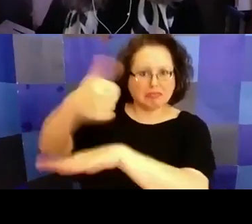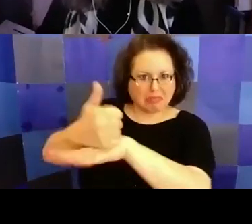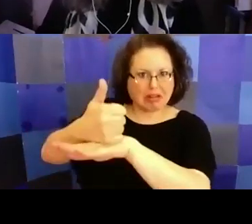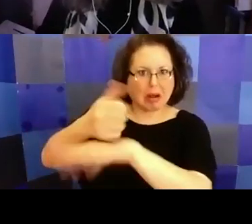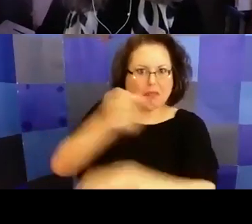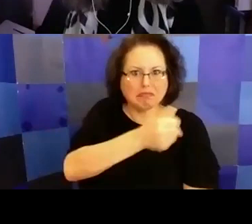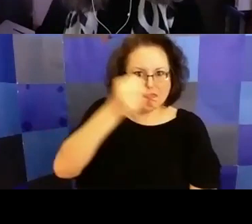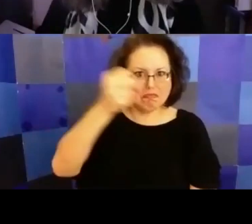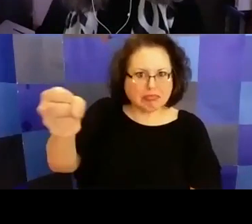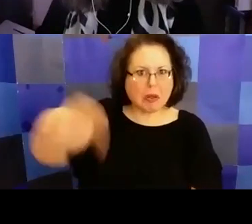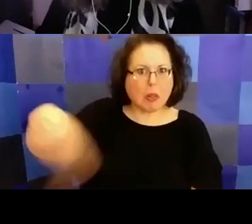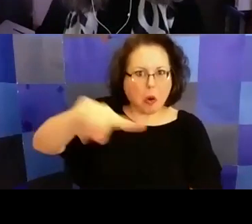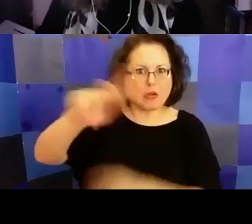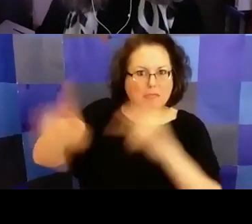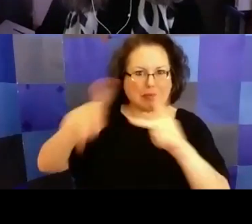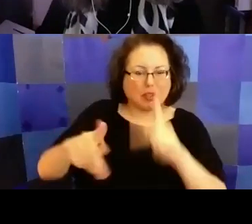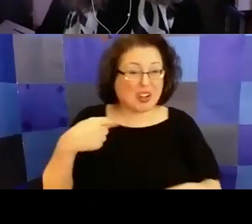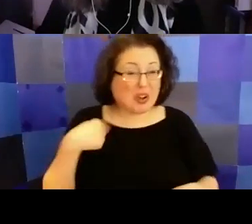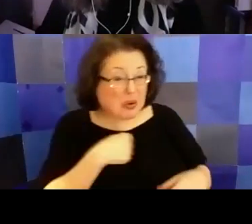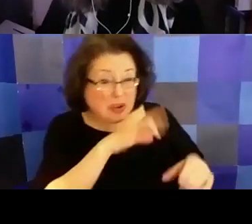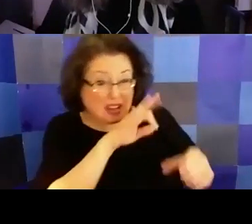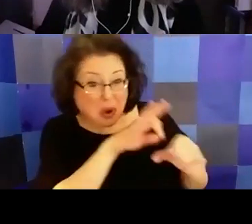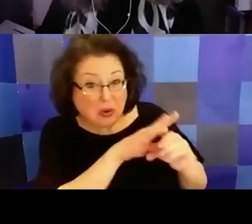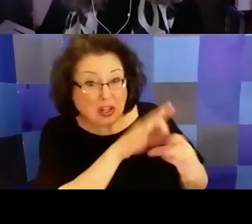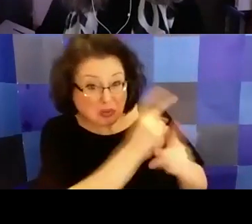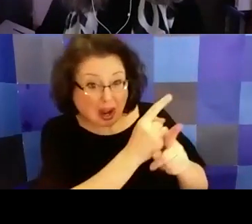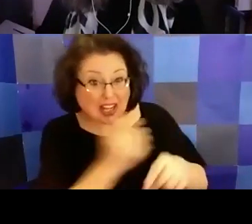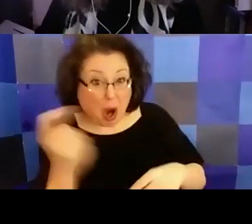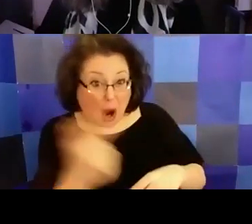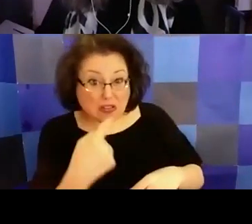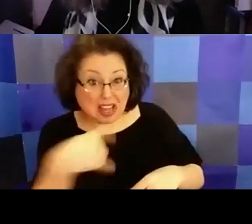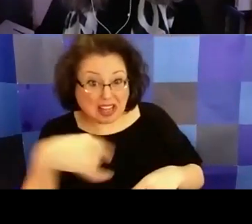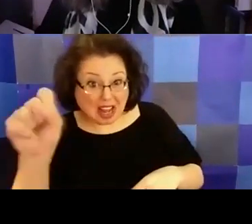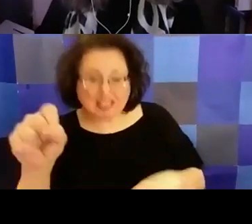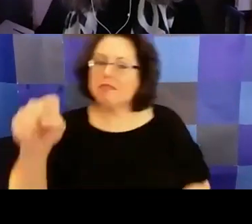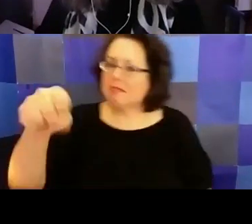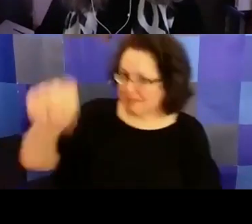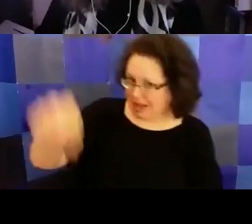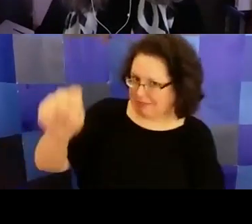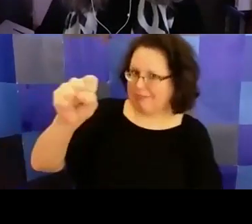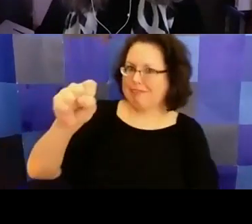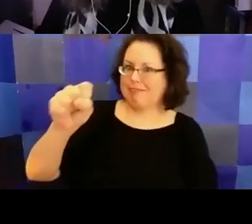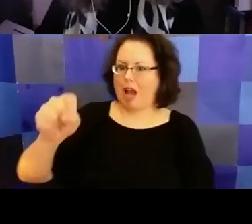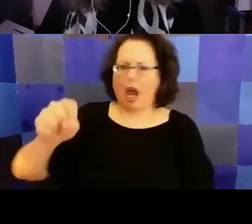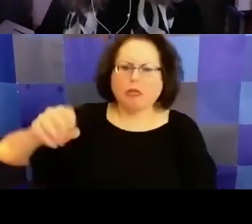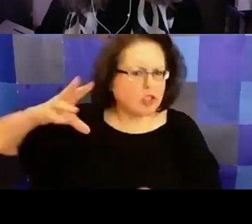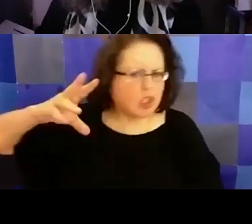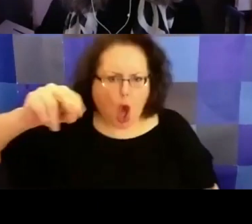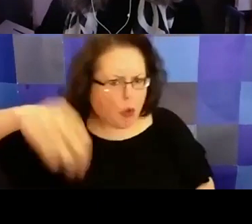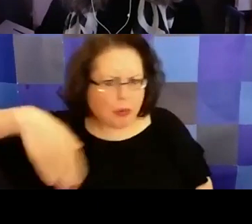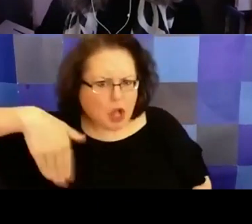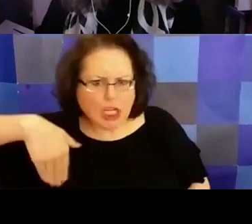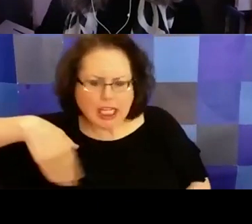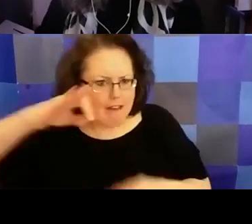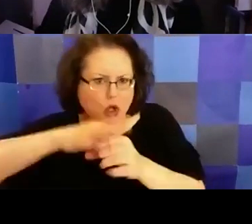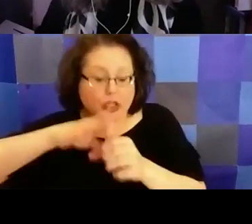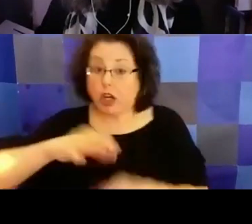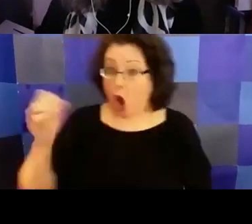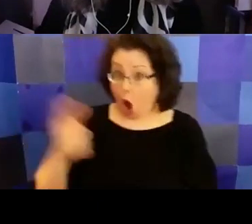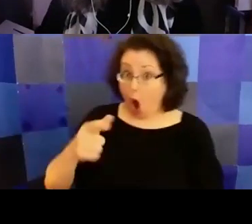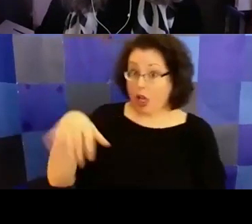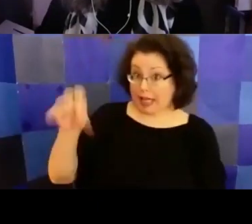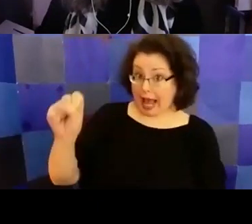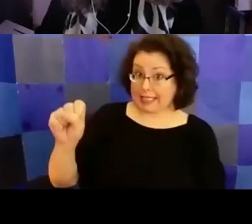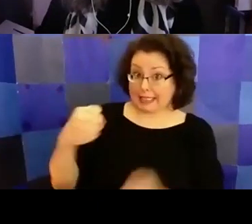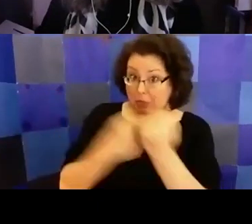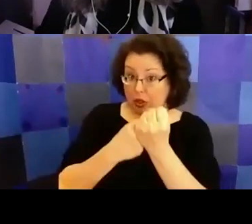all approved too. We voted right. We said all in favor. Not yet. Okay, we didn't vote yet. All in favor. Aye.